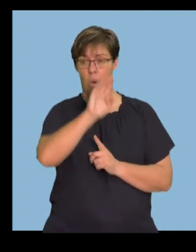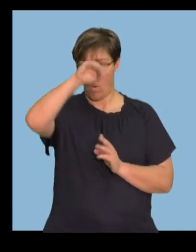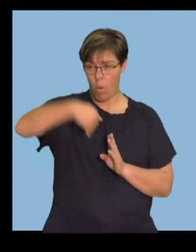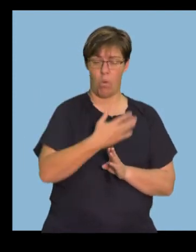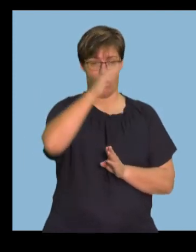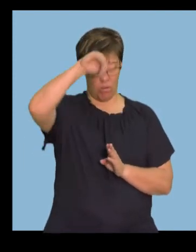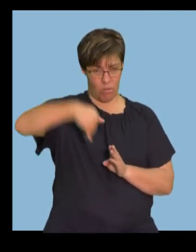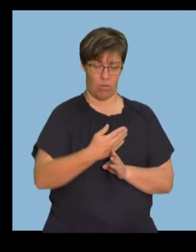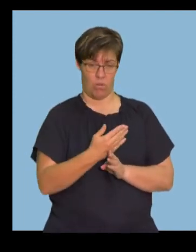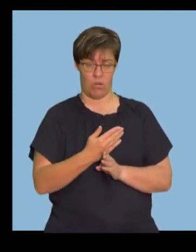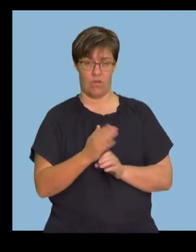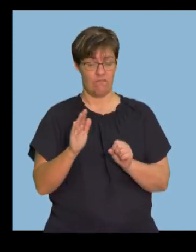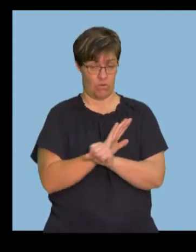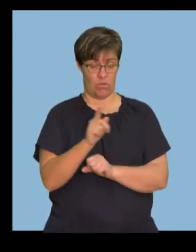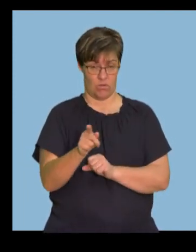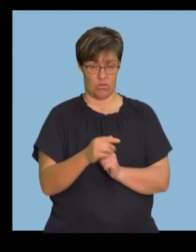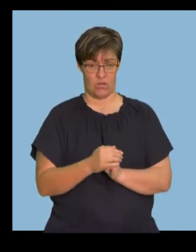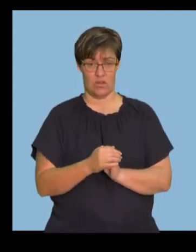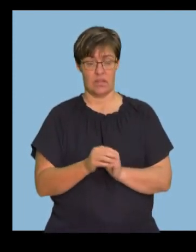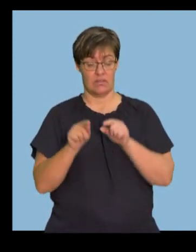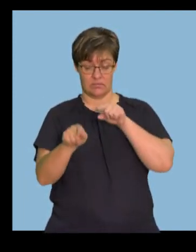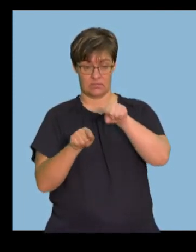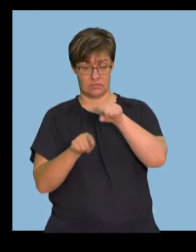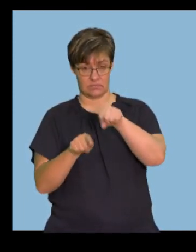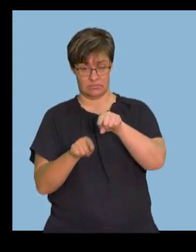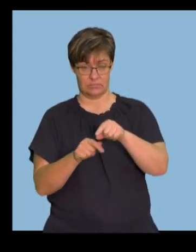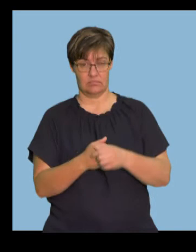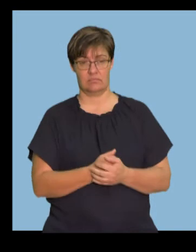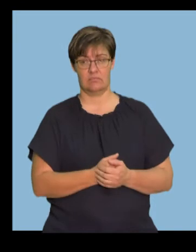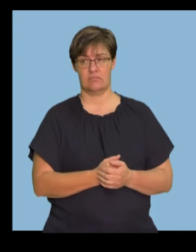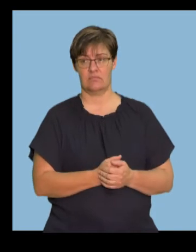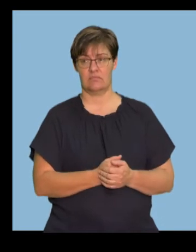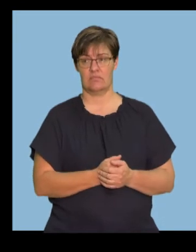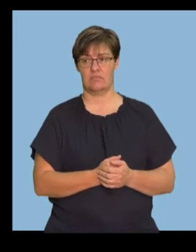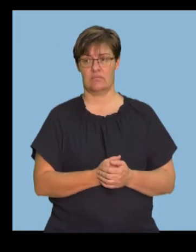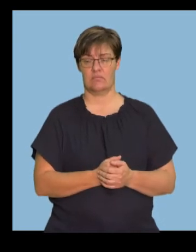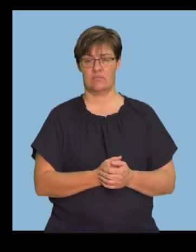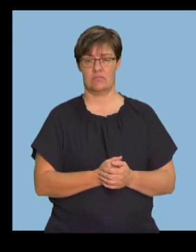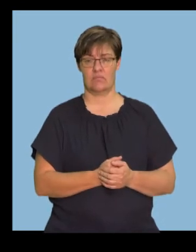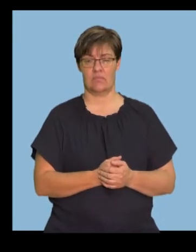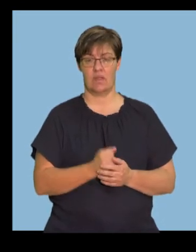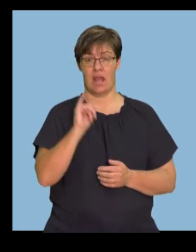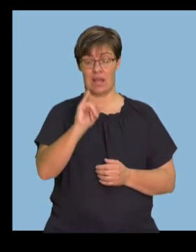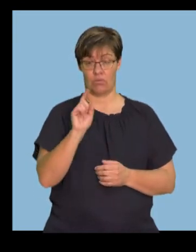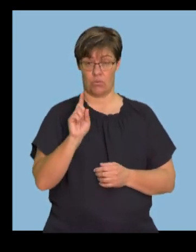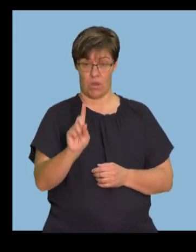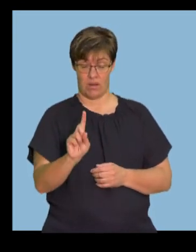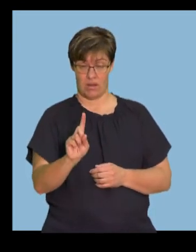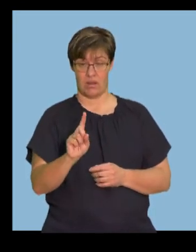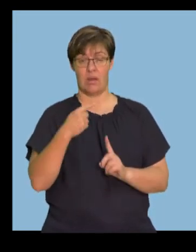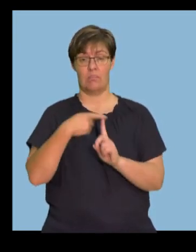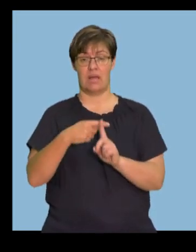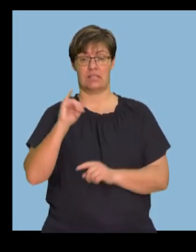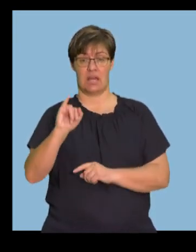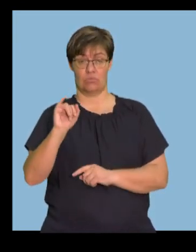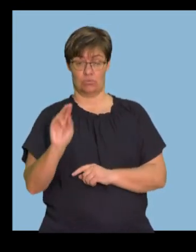passes through that point, okay? And then this total current is actually equals to current 1 plus